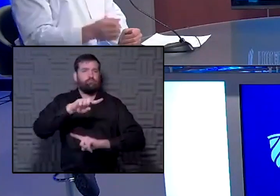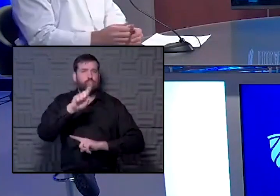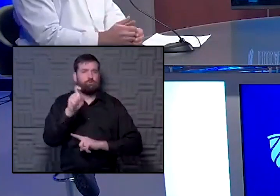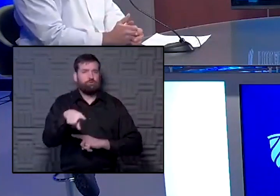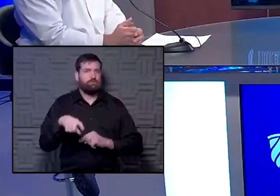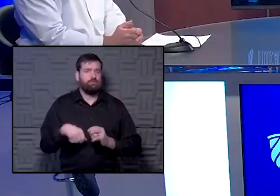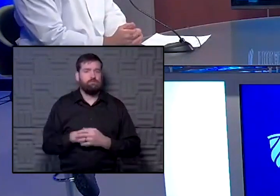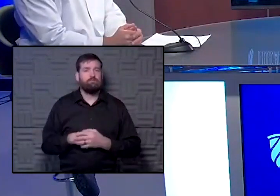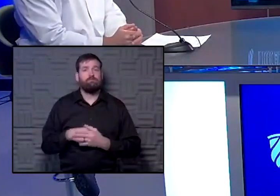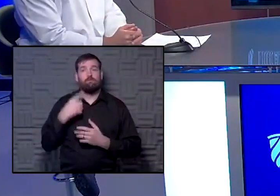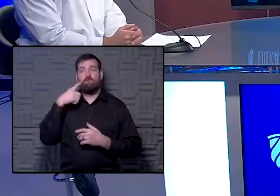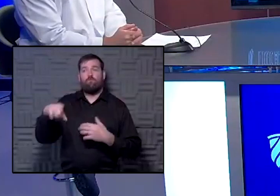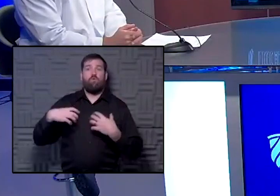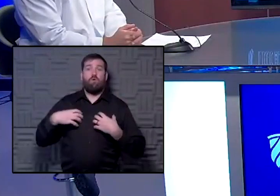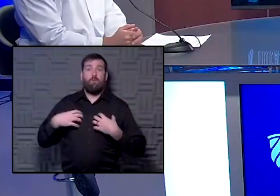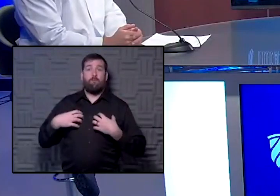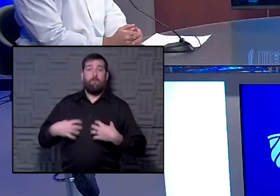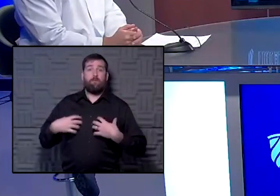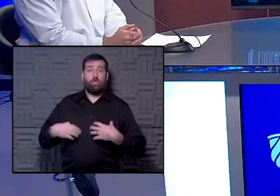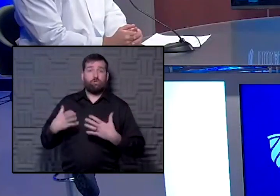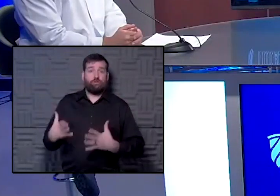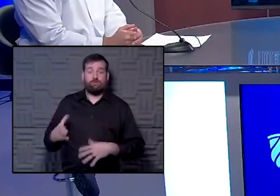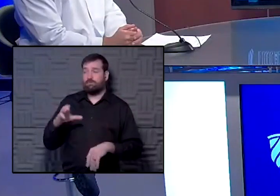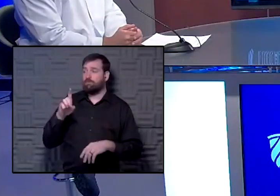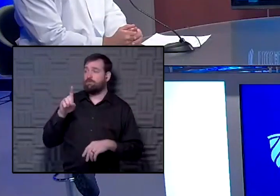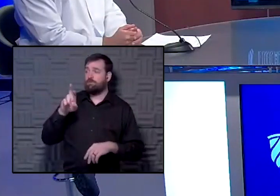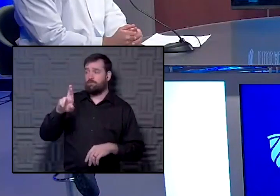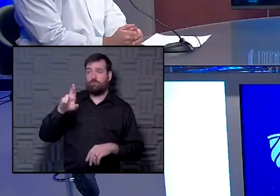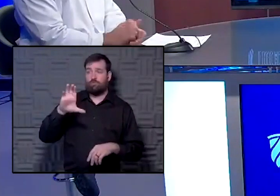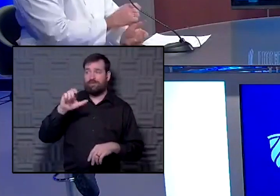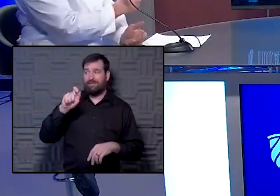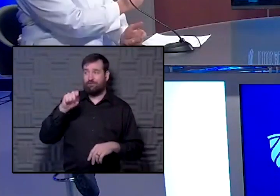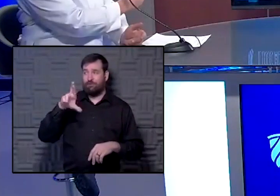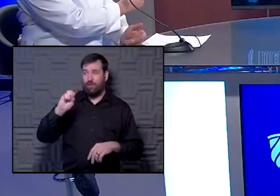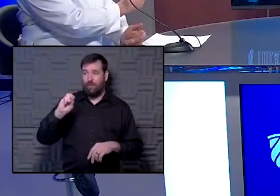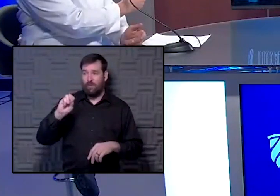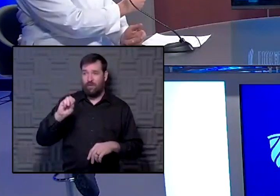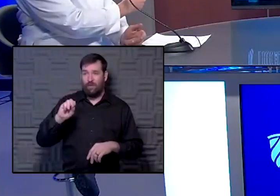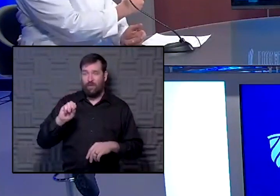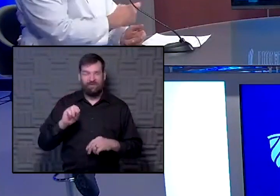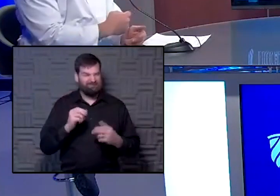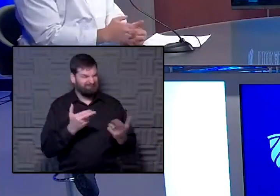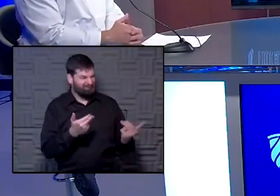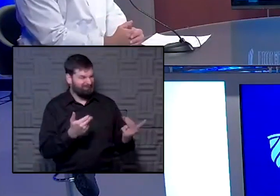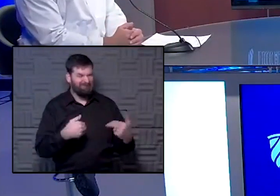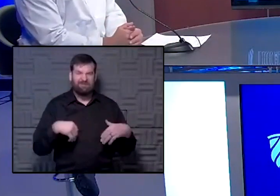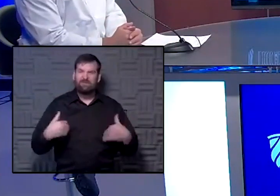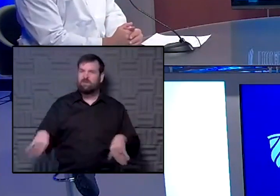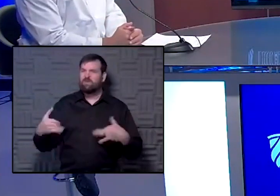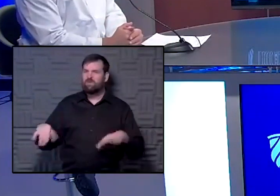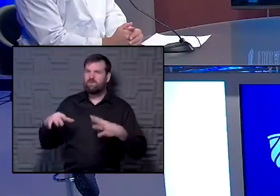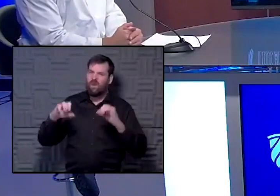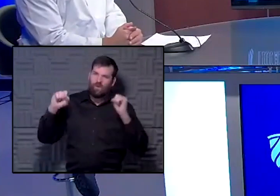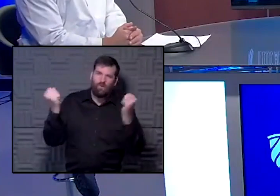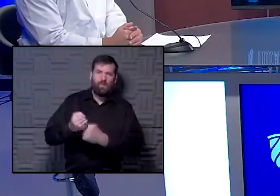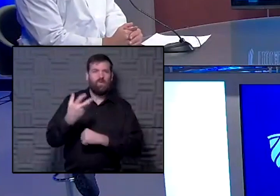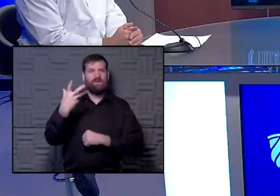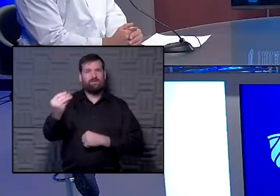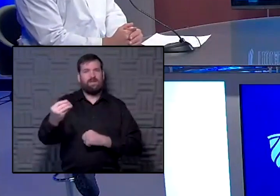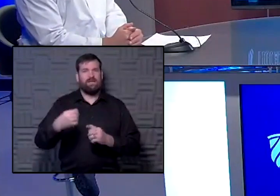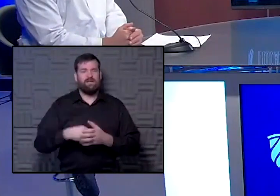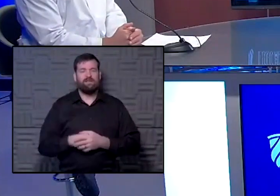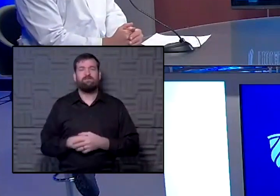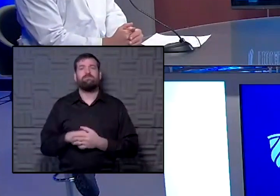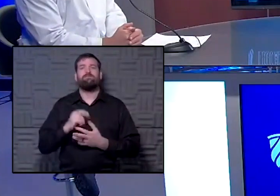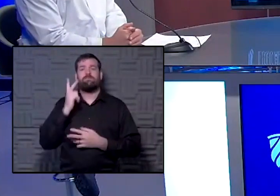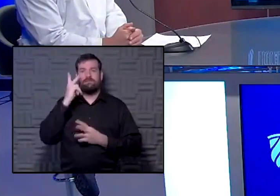our pulmonologist there on the panel, Dr. Castro. It's awfully cold outside, and I've seen people